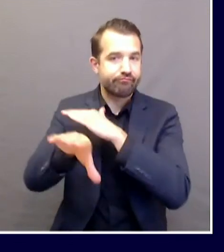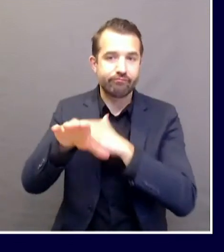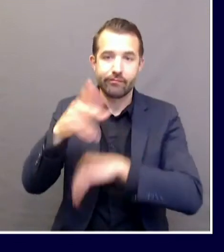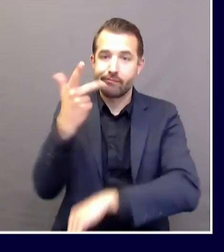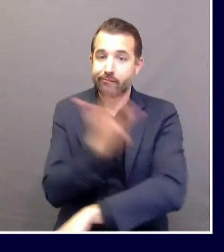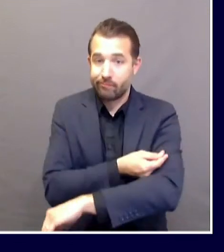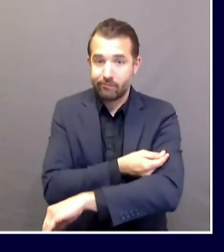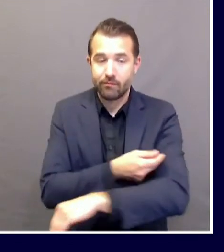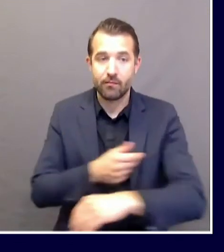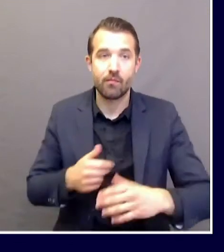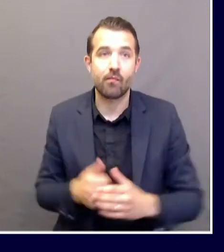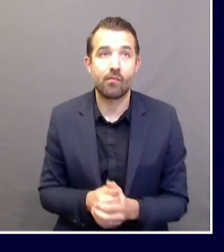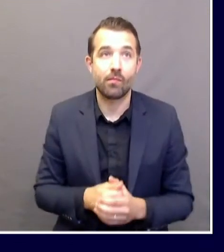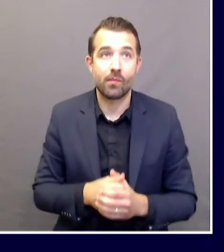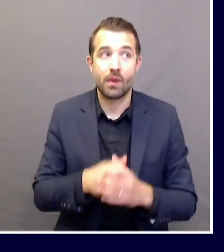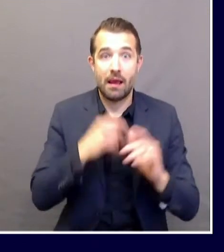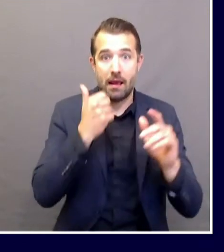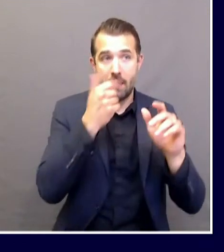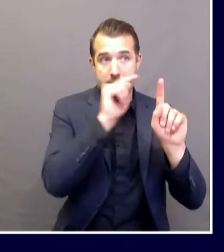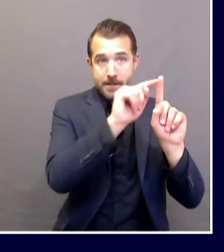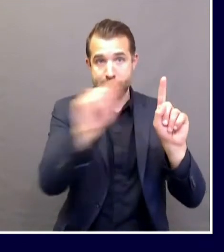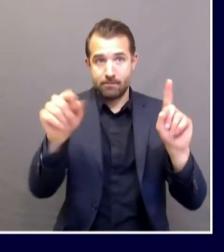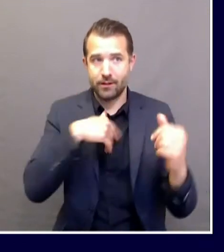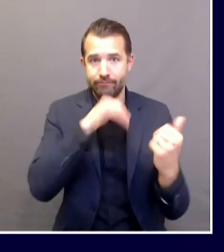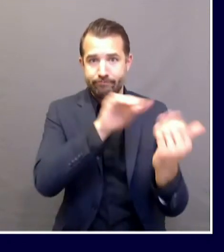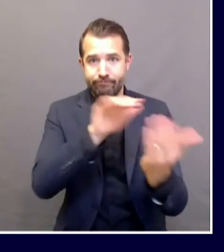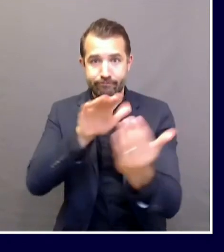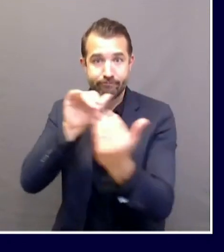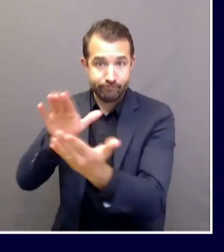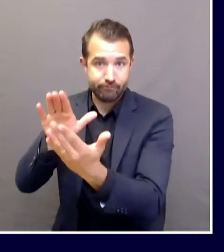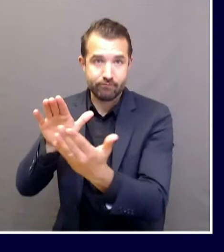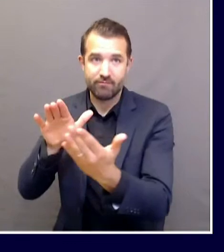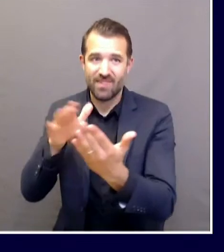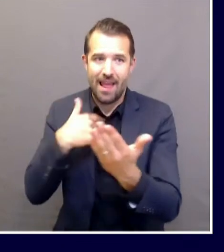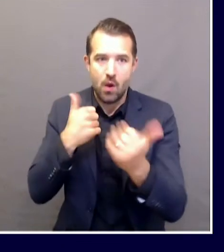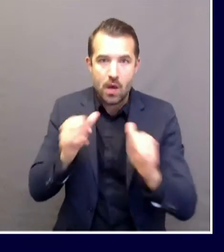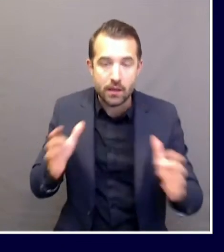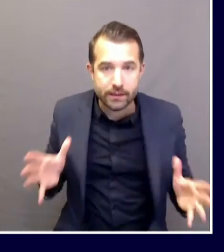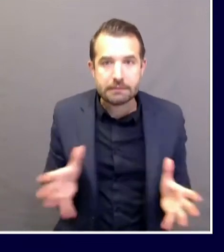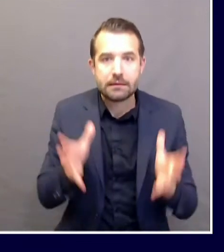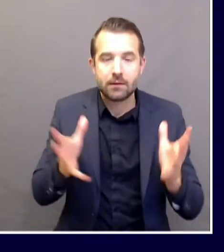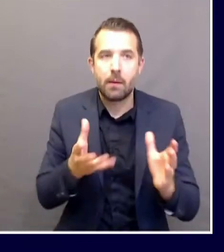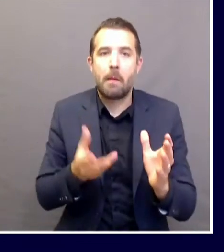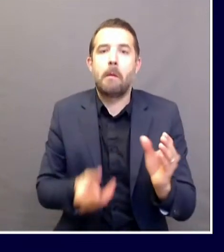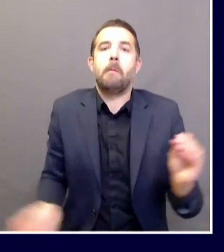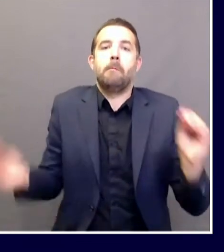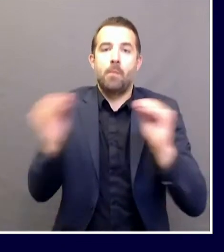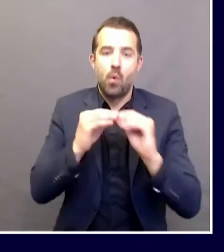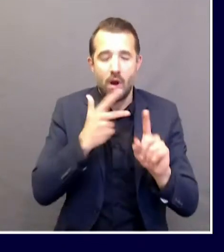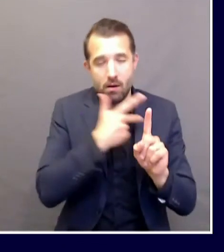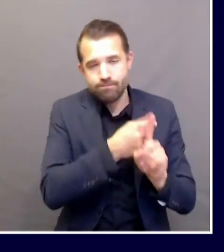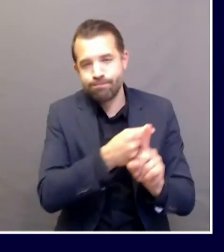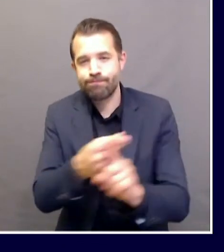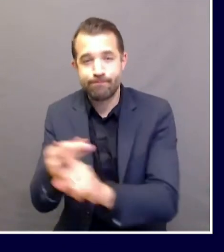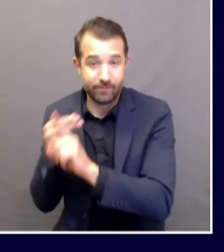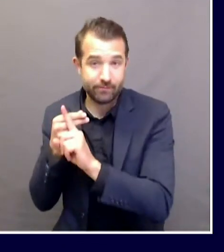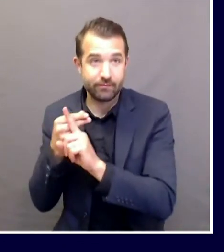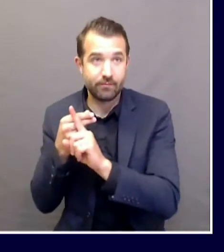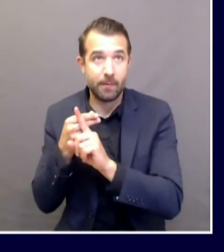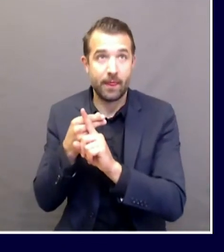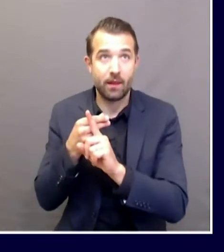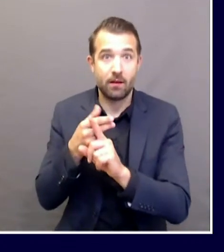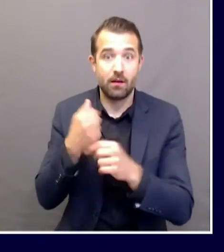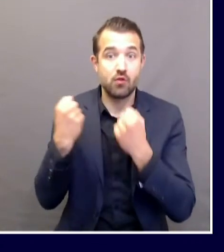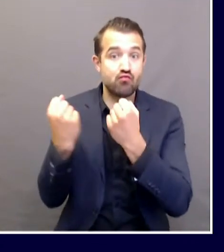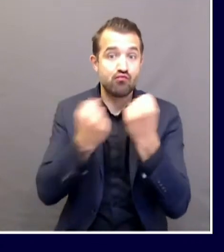unit to consistently be doing 500 shots a day. That's why you see 3,000 on that line there. So we're excited about this. This is going to be a big week